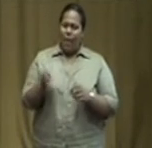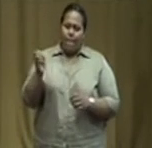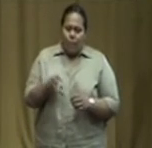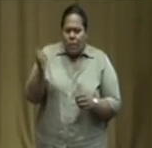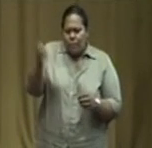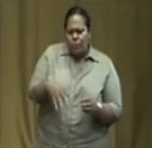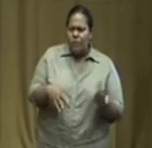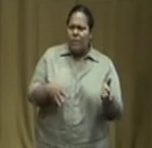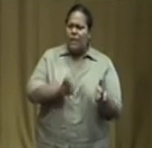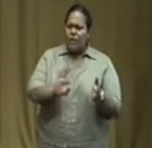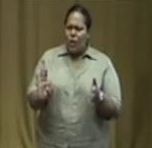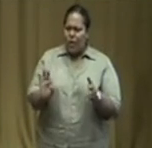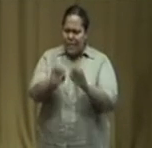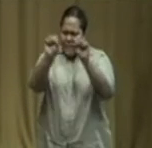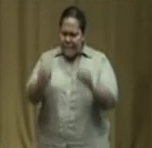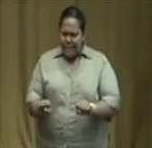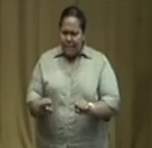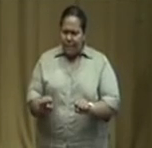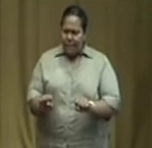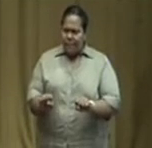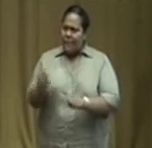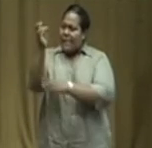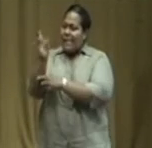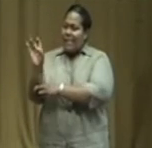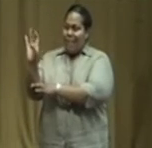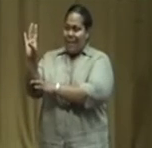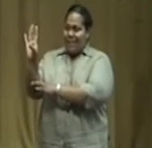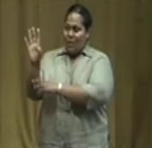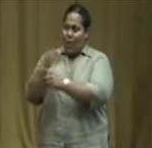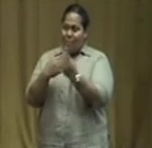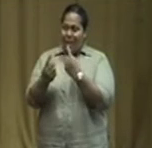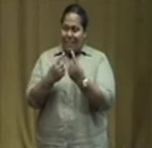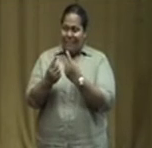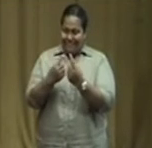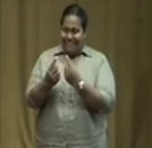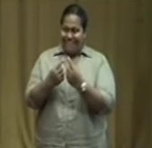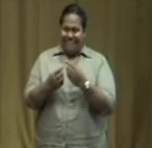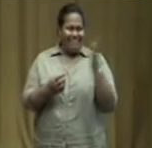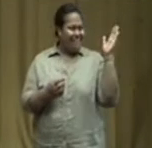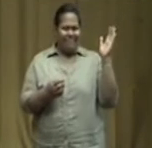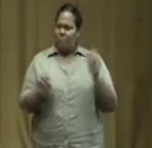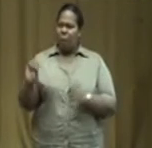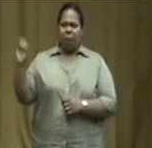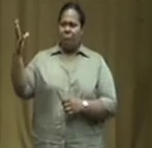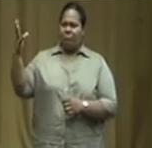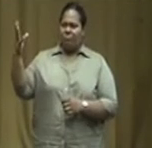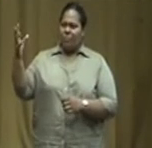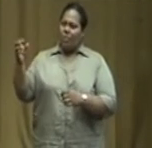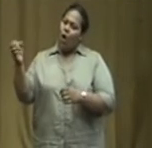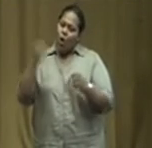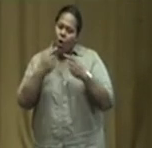in this system. It's on a totally independent website that we're able to harvest and bring into the system.